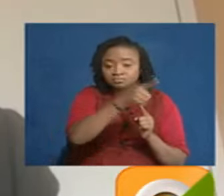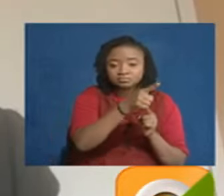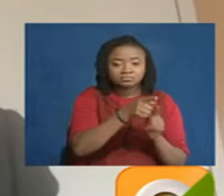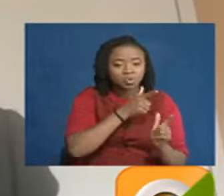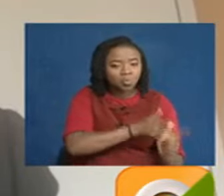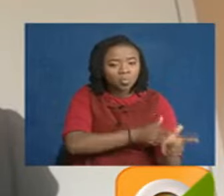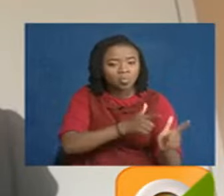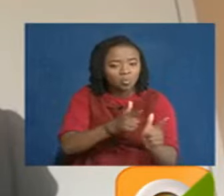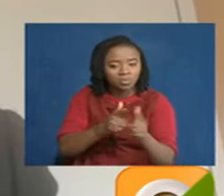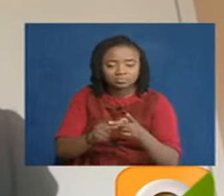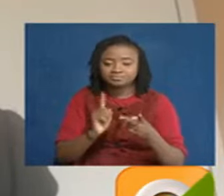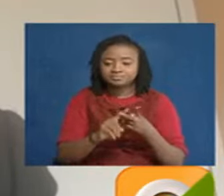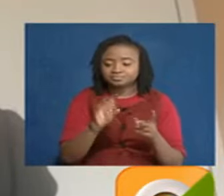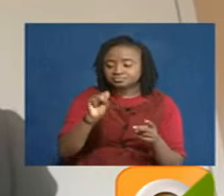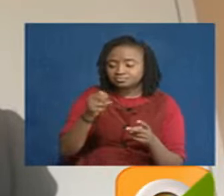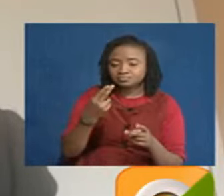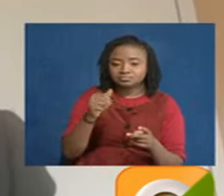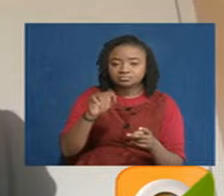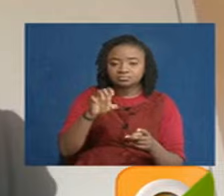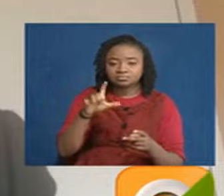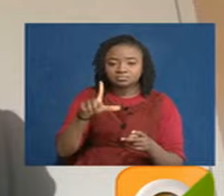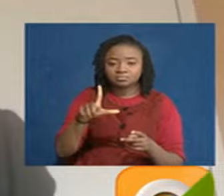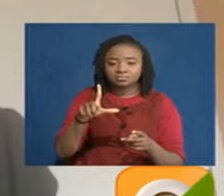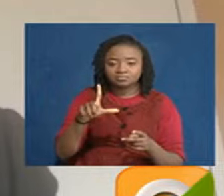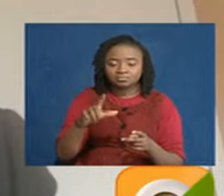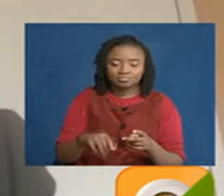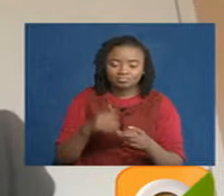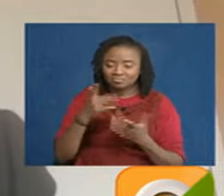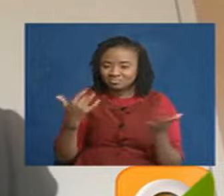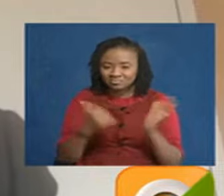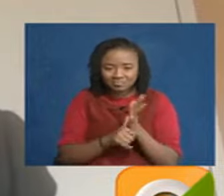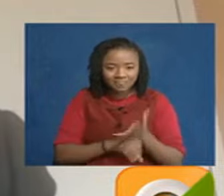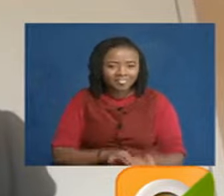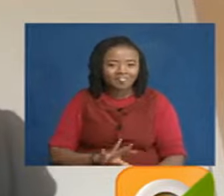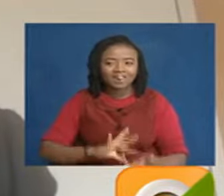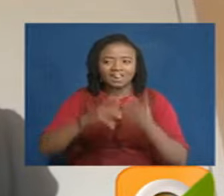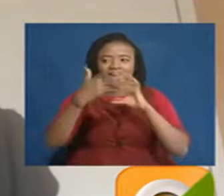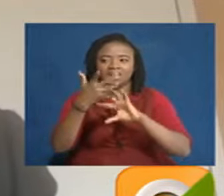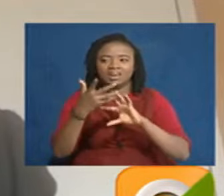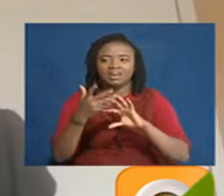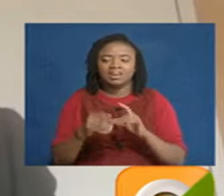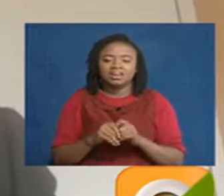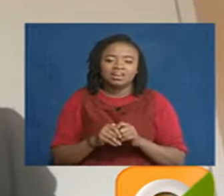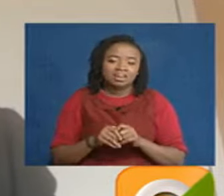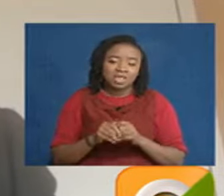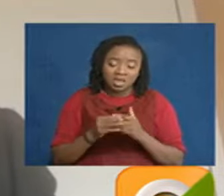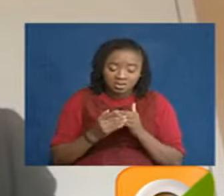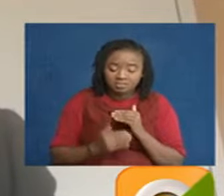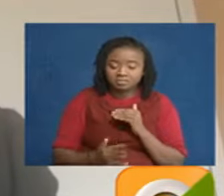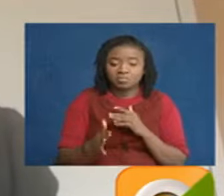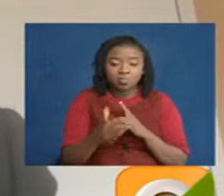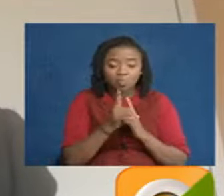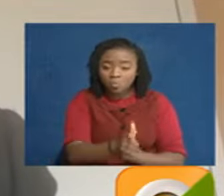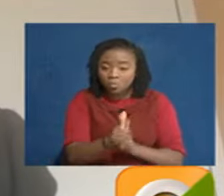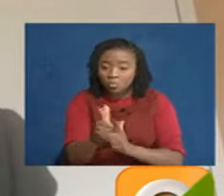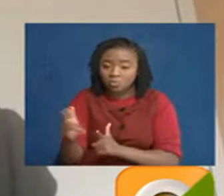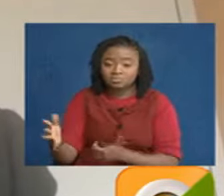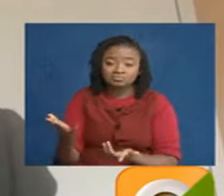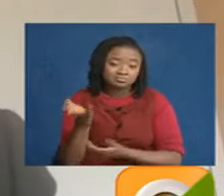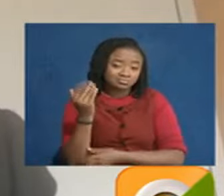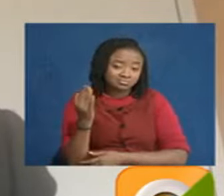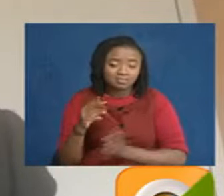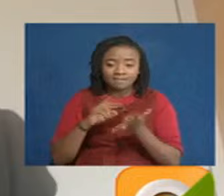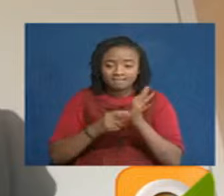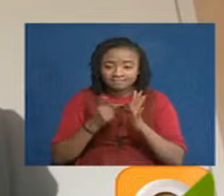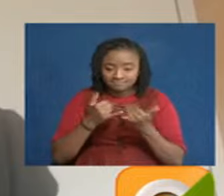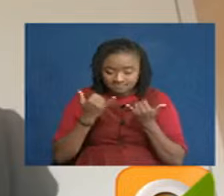When the Sahel is in desperate trouble, the Horn of Africa is huddling towards war. This is a time for